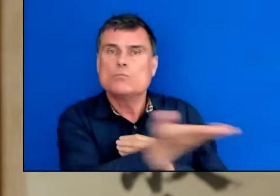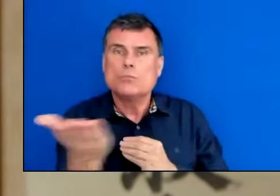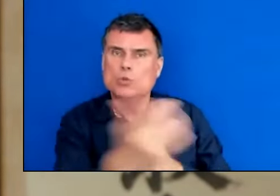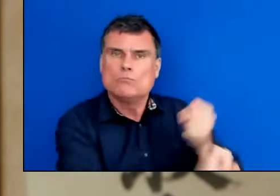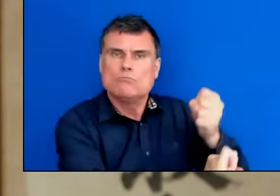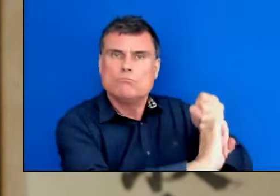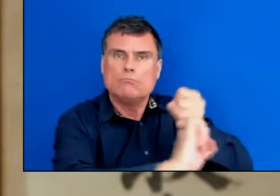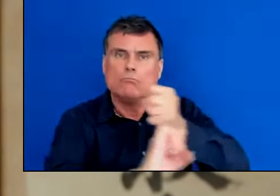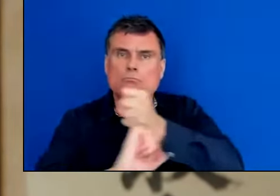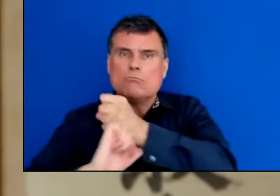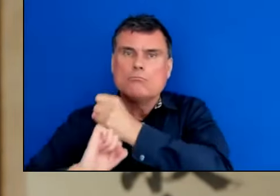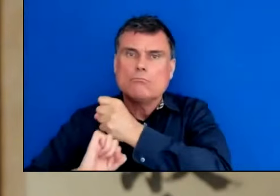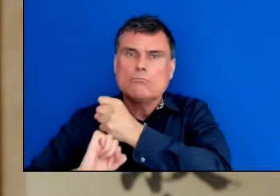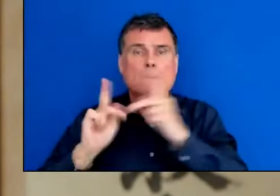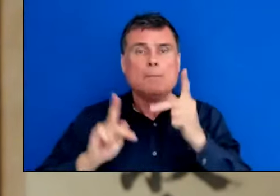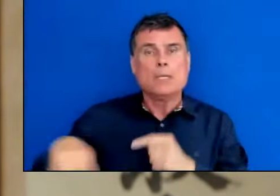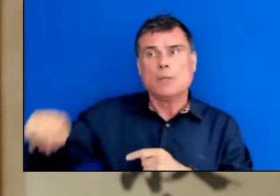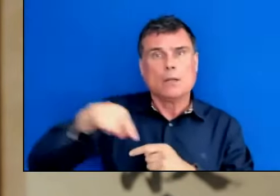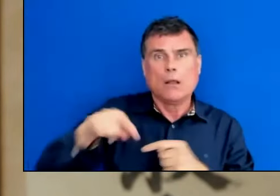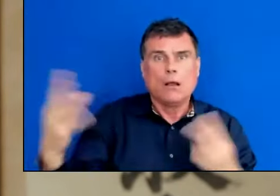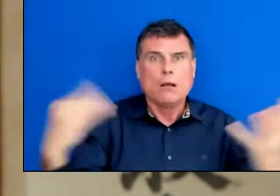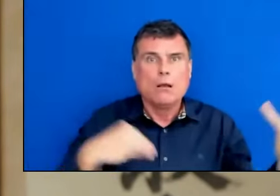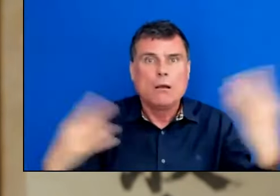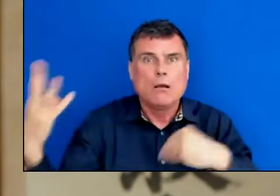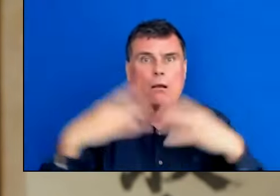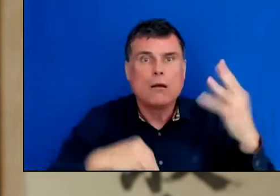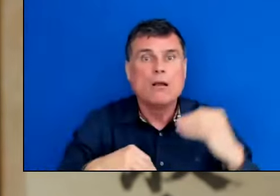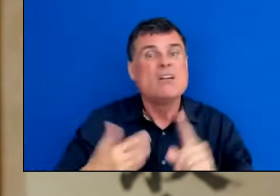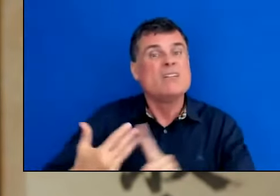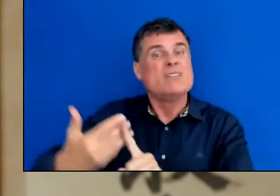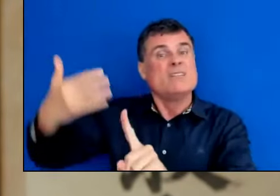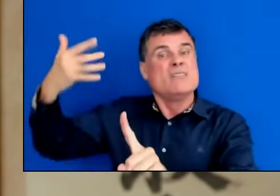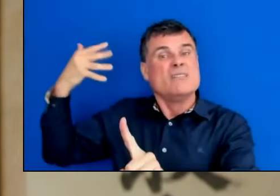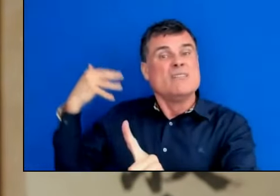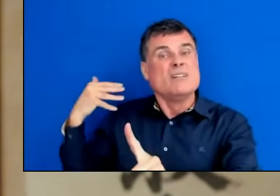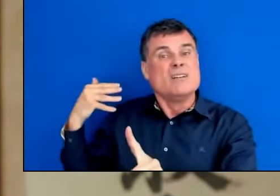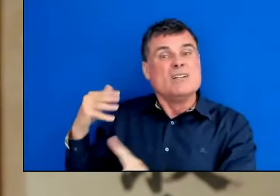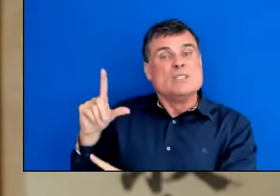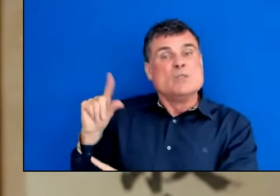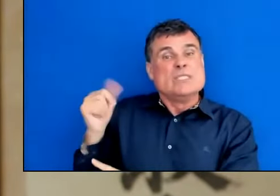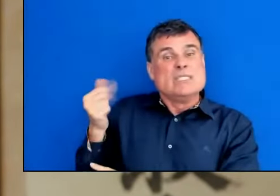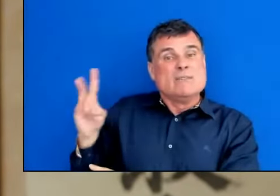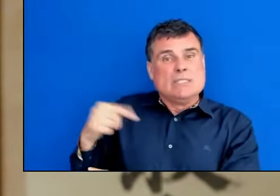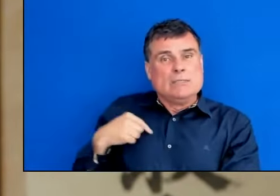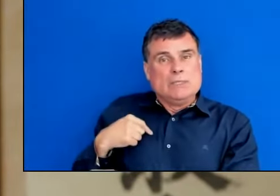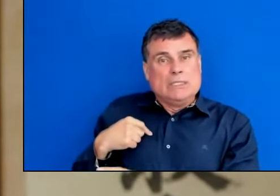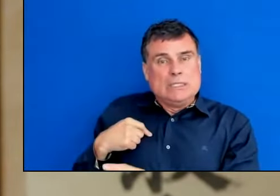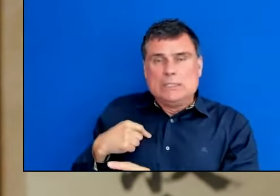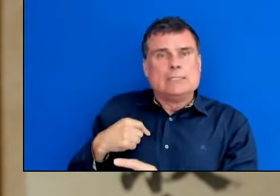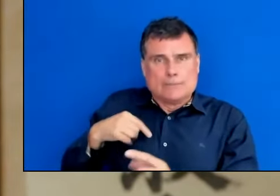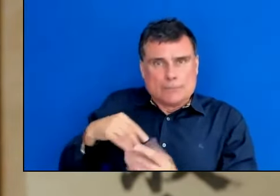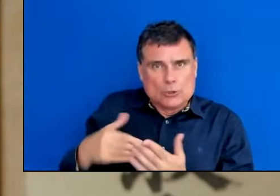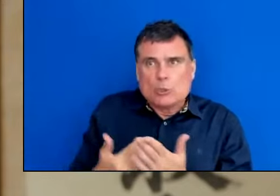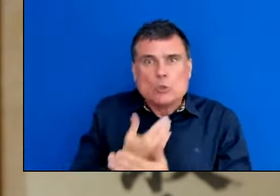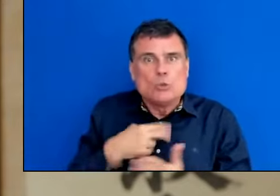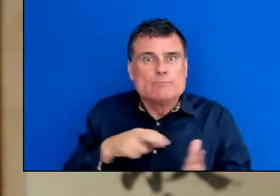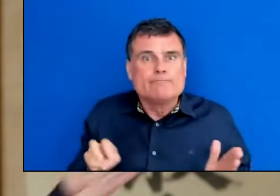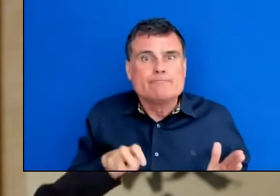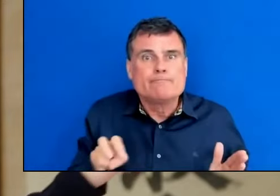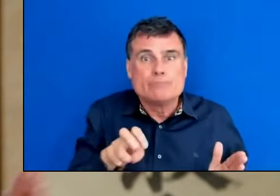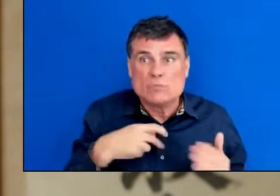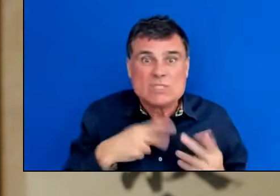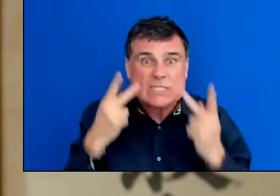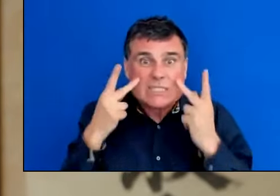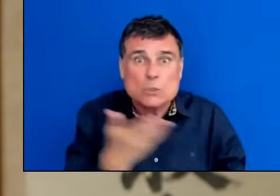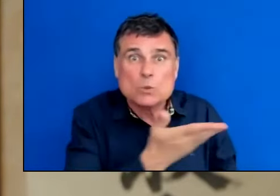incredible support. So many have contributed since we first started on our journey in 2017. And I see